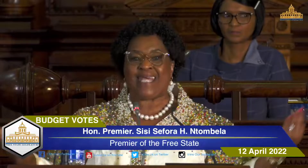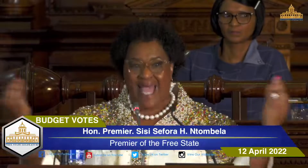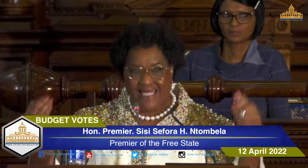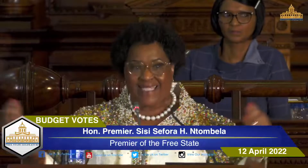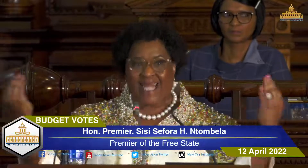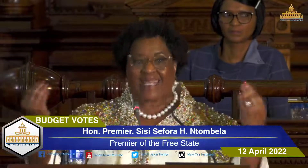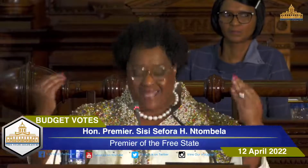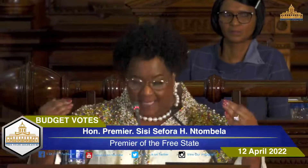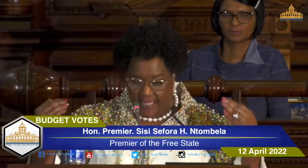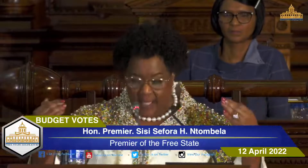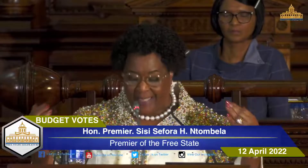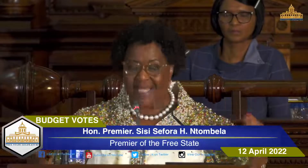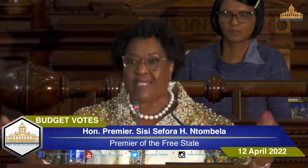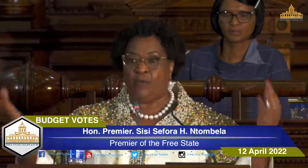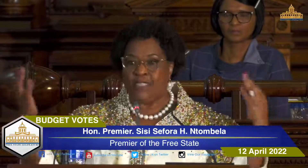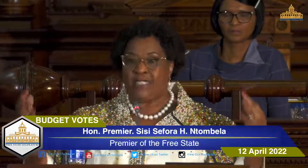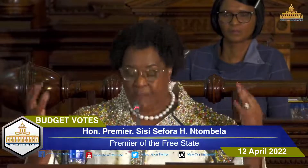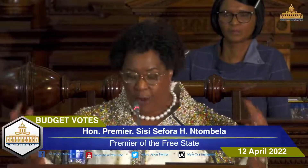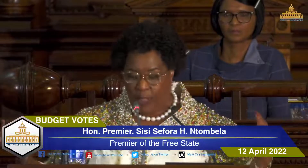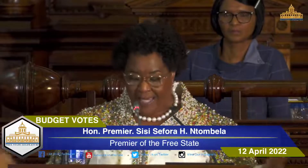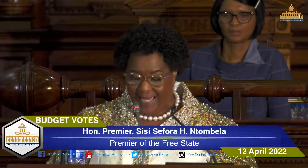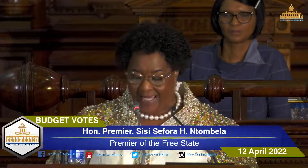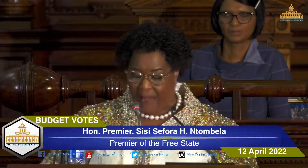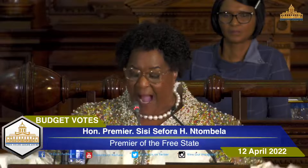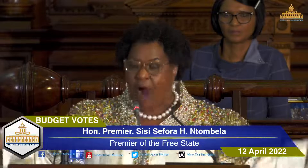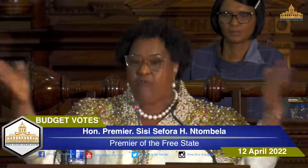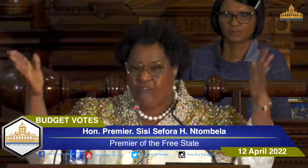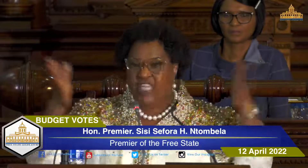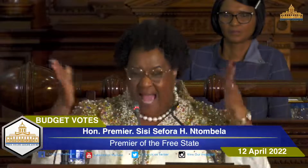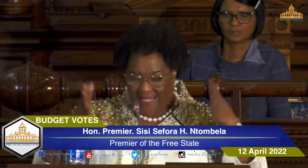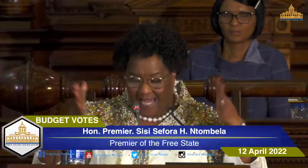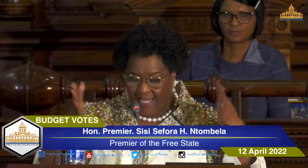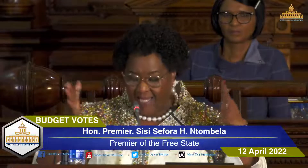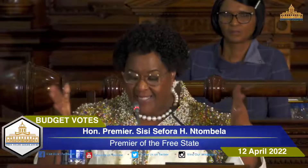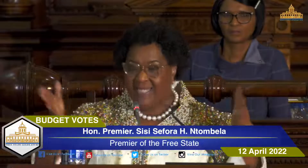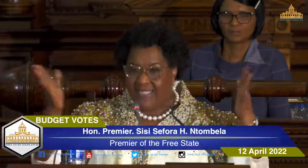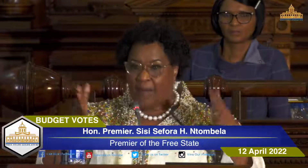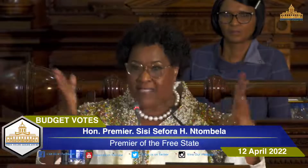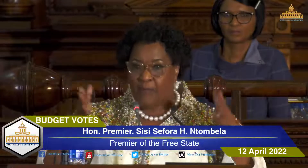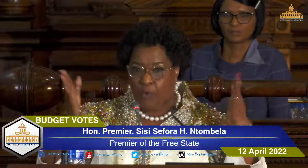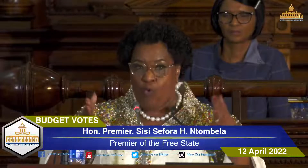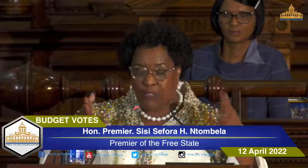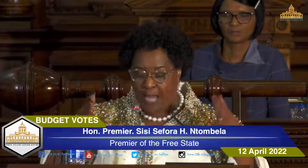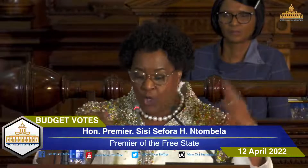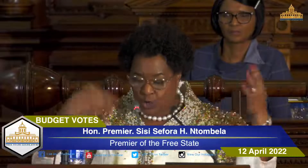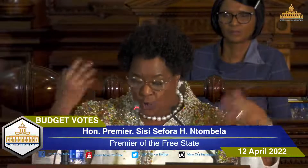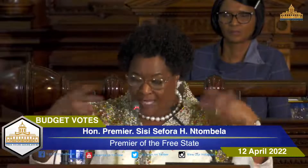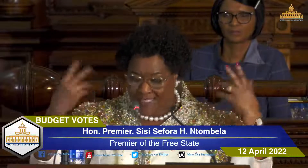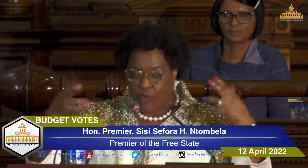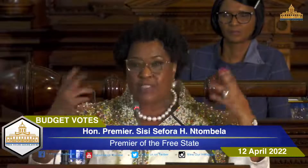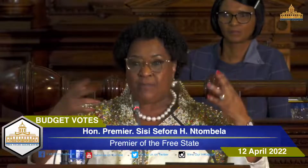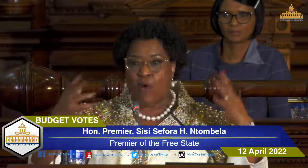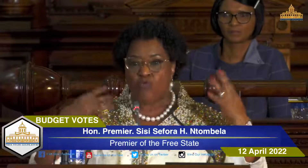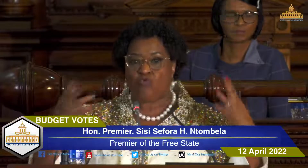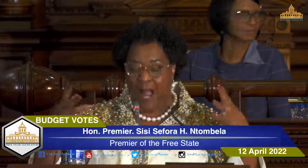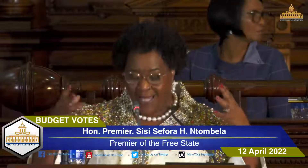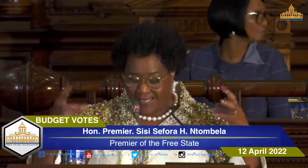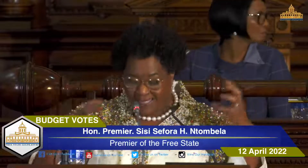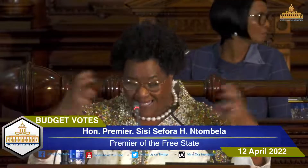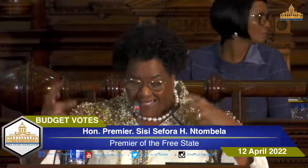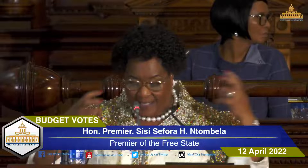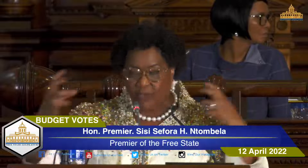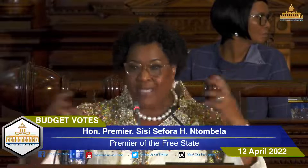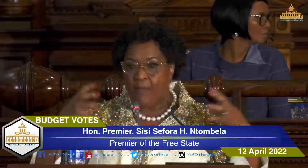We must end that thing. Re etse bonnete ba hore re ba haufinyana le setjhaba sa bo rona so that re tlo tseba ho